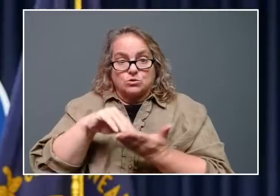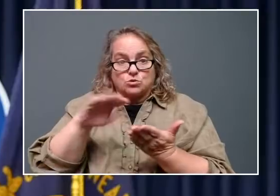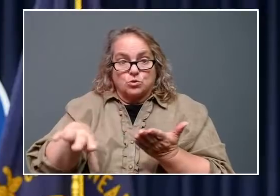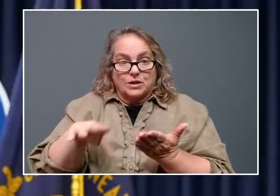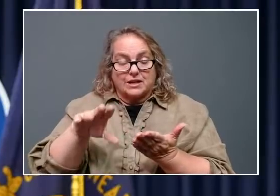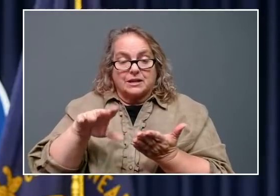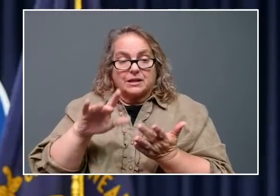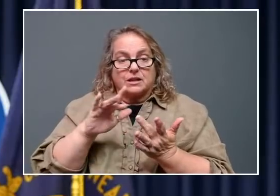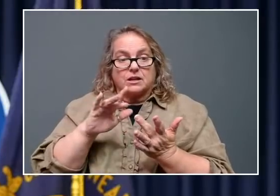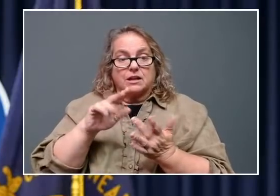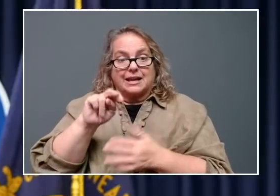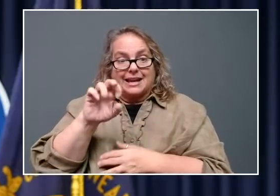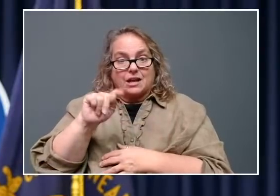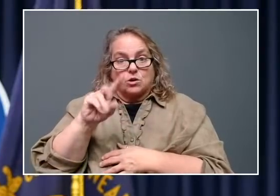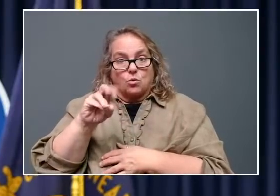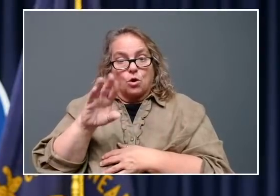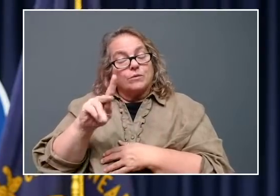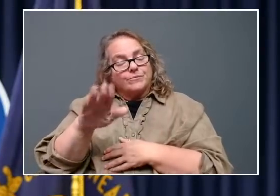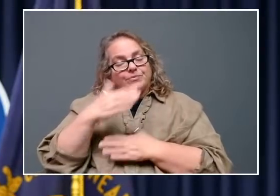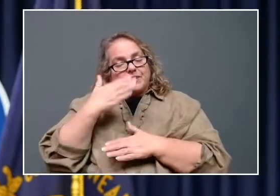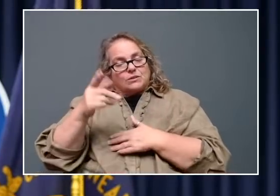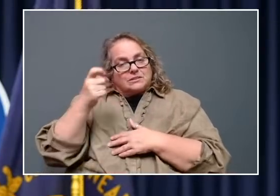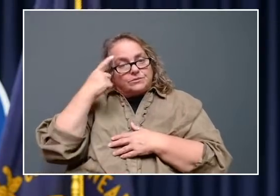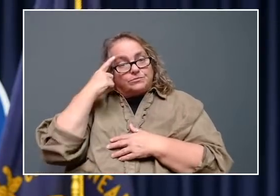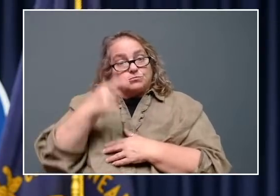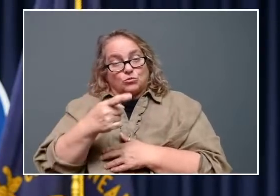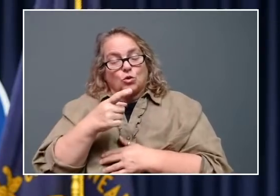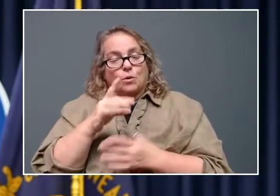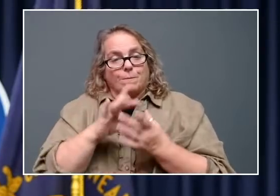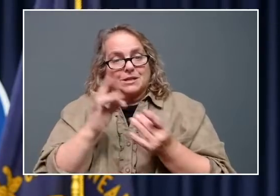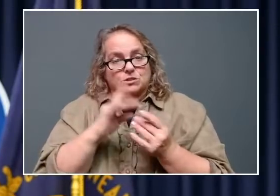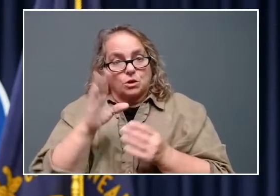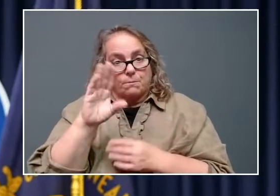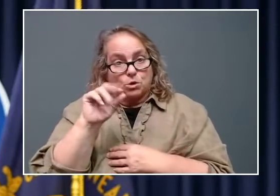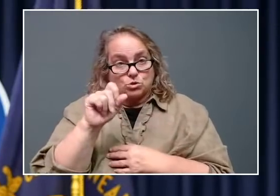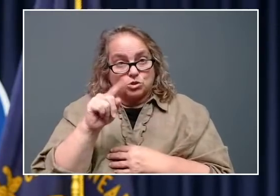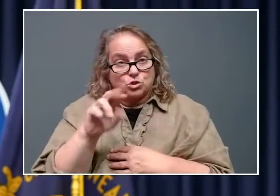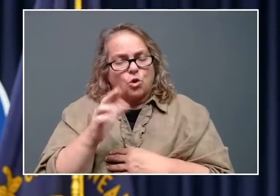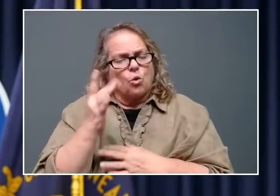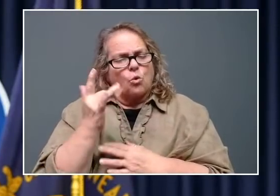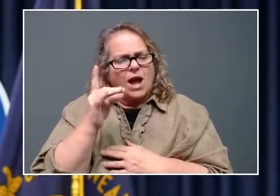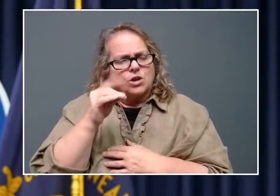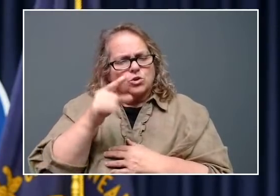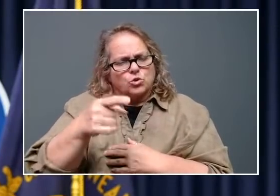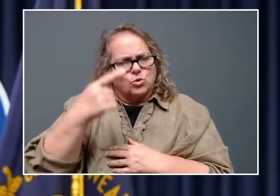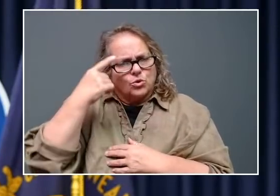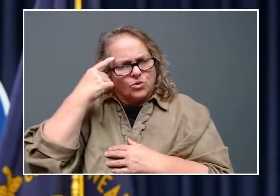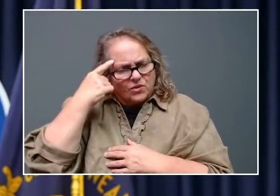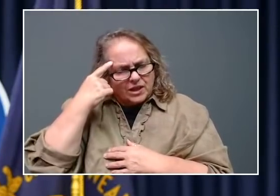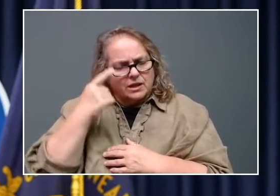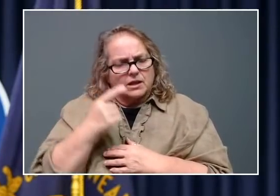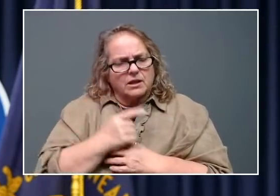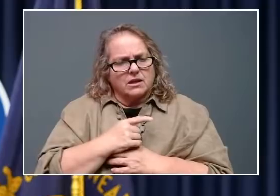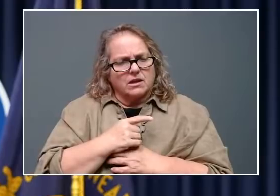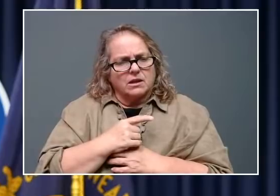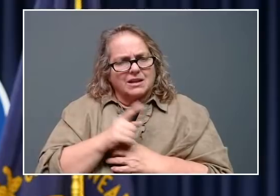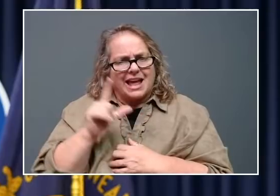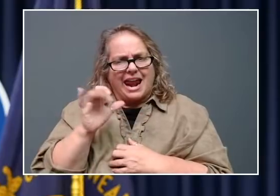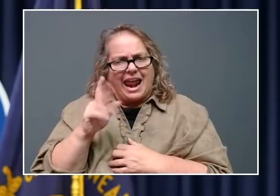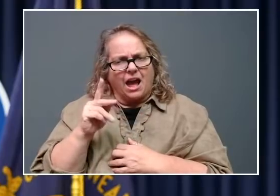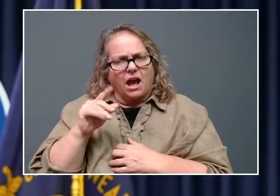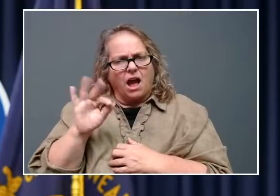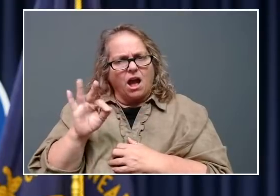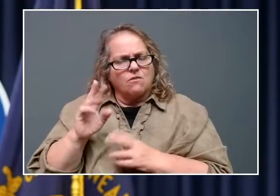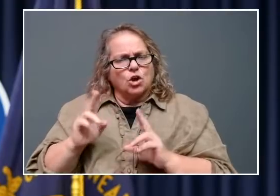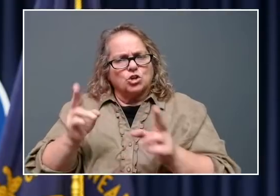Yeah, thank you, Governor. You mentioned the booster, and that's actually what I wanted to talk about. Why do you think that there's maybe a lack of urgency with it, and what can